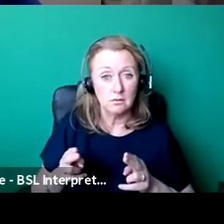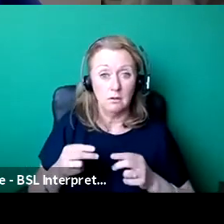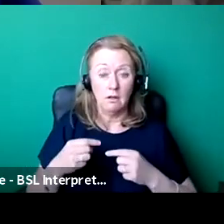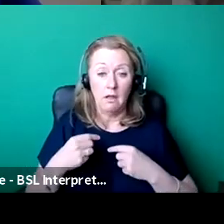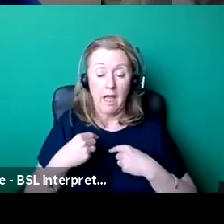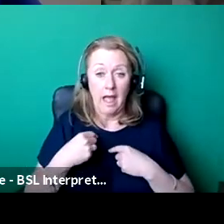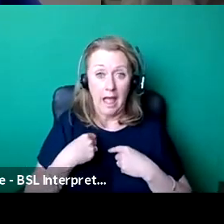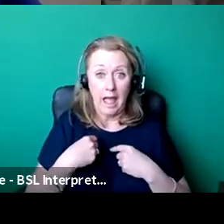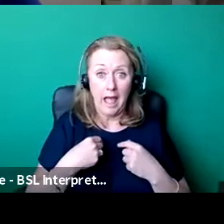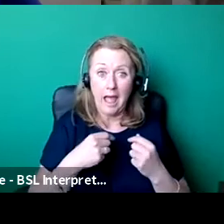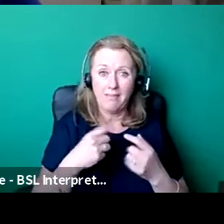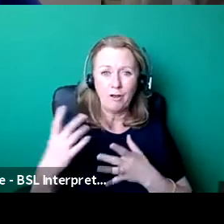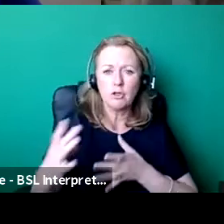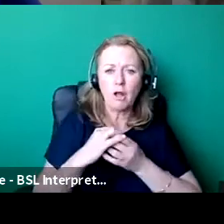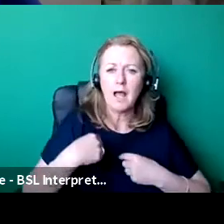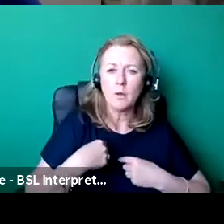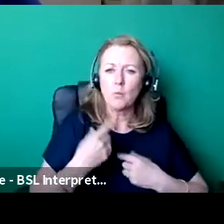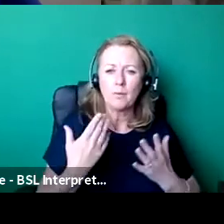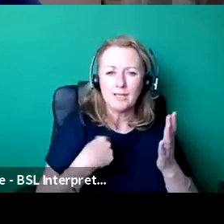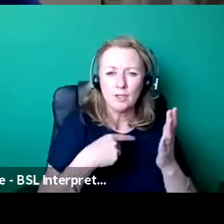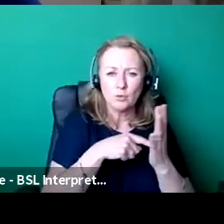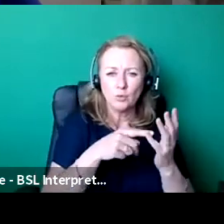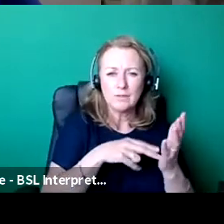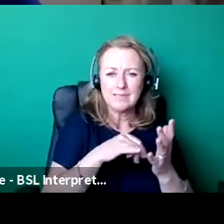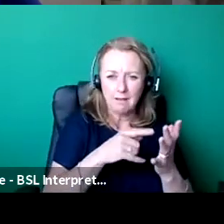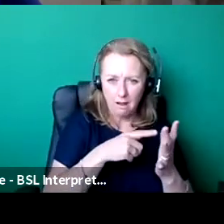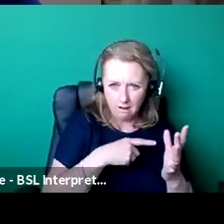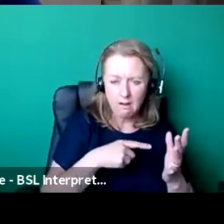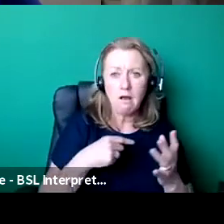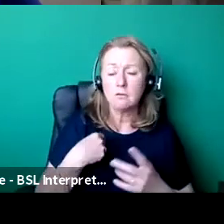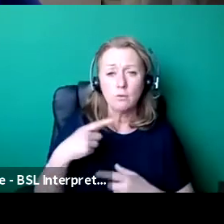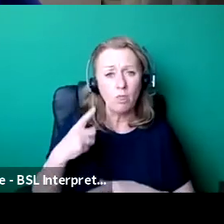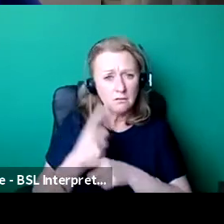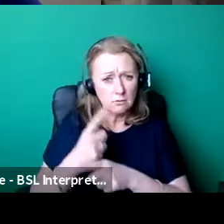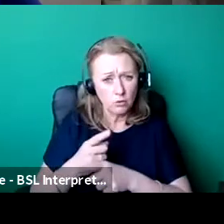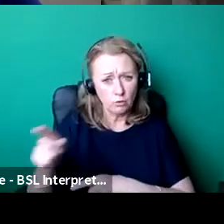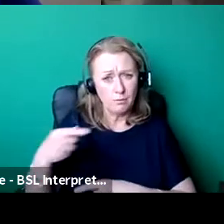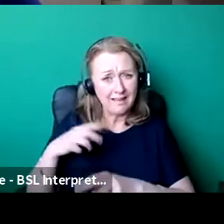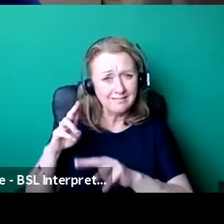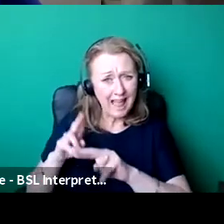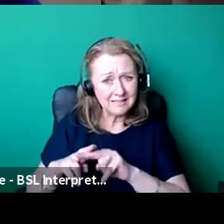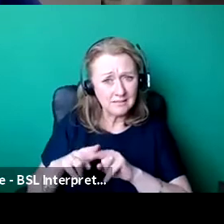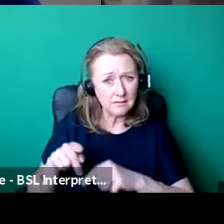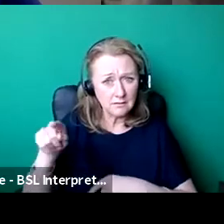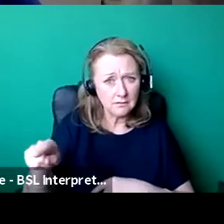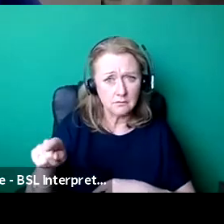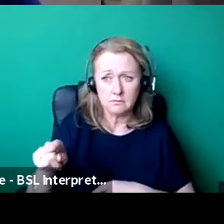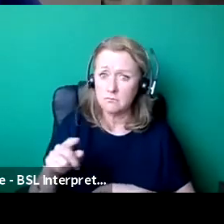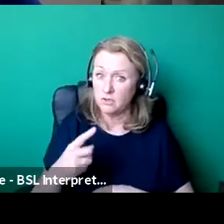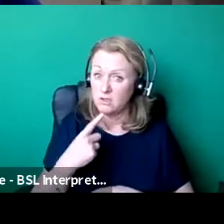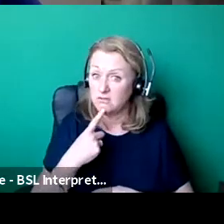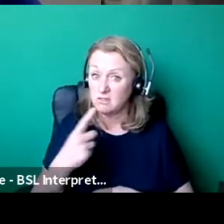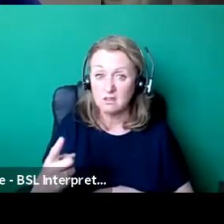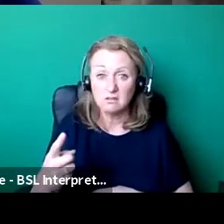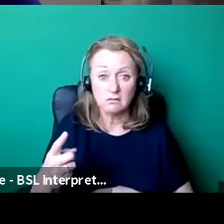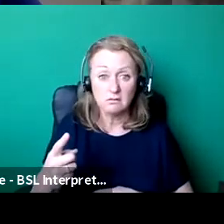they couldn't get in touch with me, this particular militia. So they sent someone to my dad to deliver just a very simple message. You